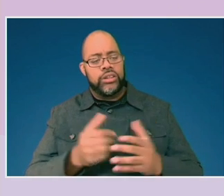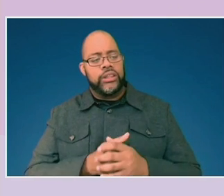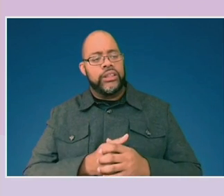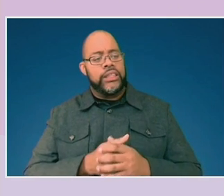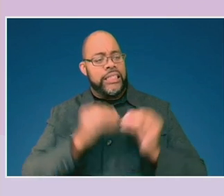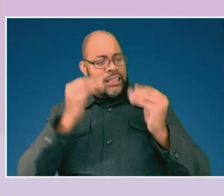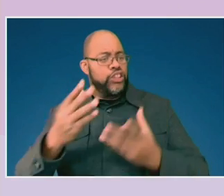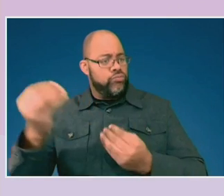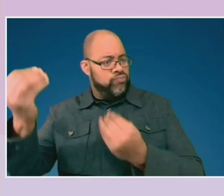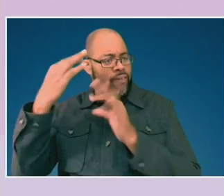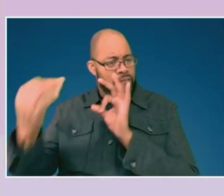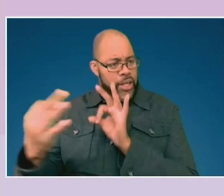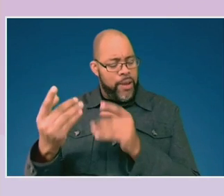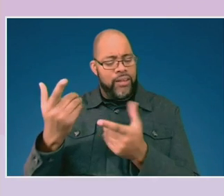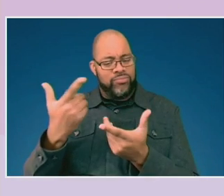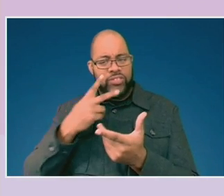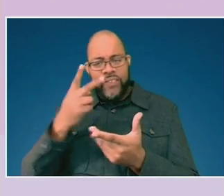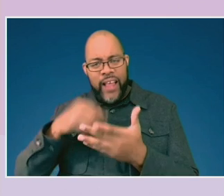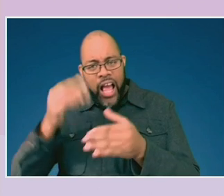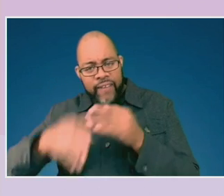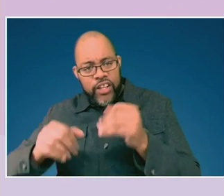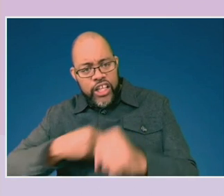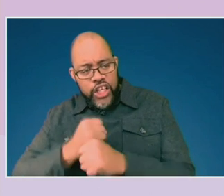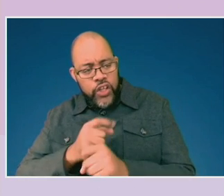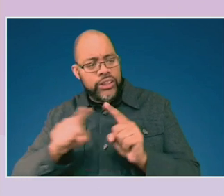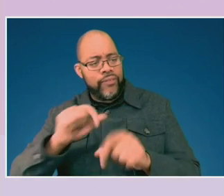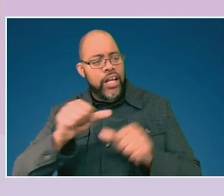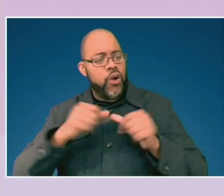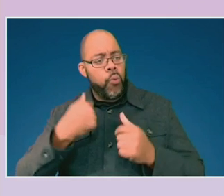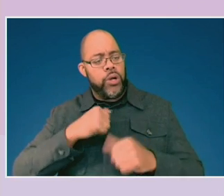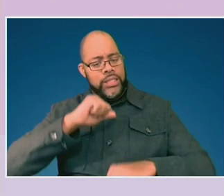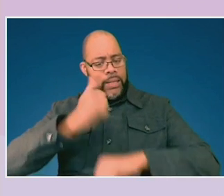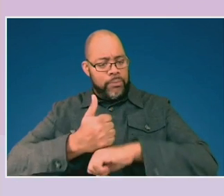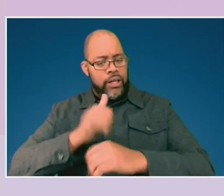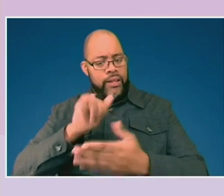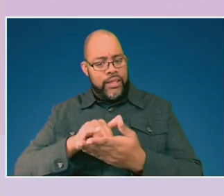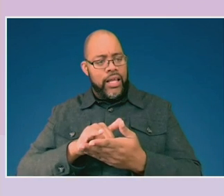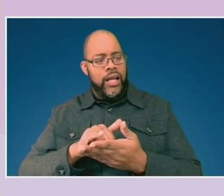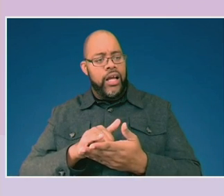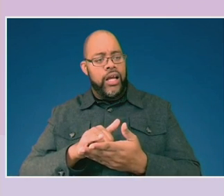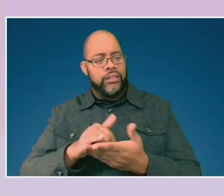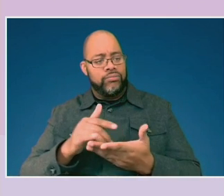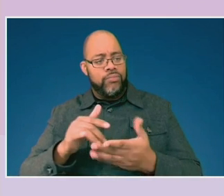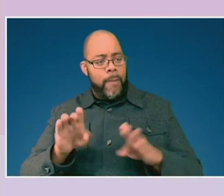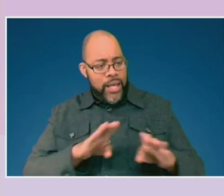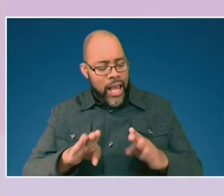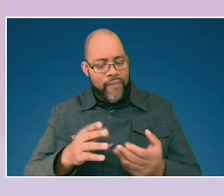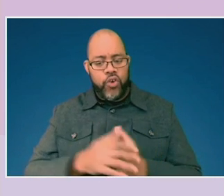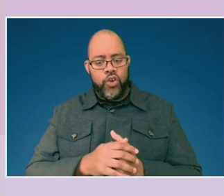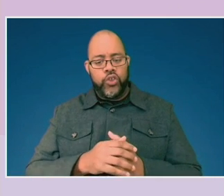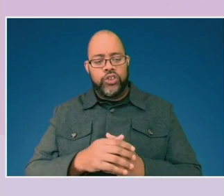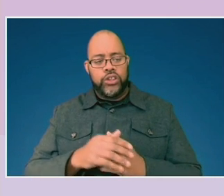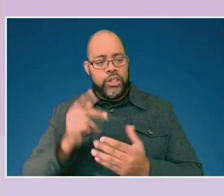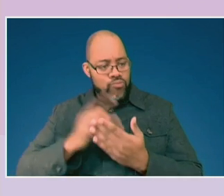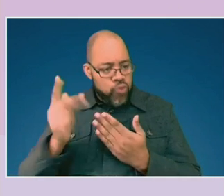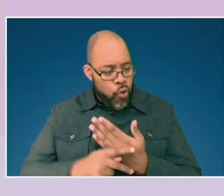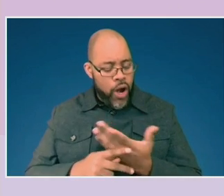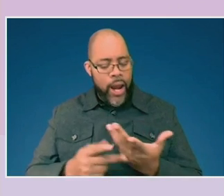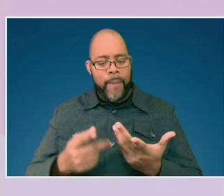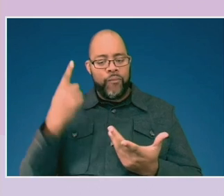beginning to the end of the year, in sites where we've implemented the PACS Good Behavior Game, specifically improvements in prosocial